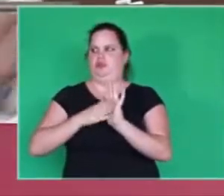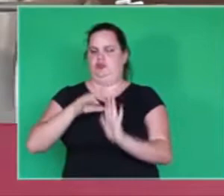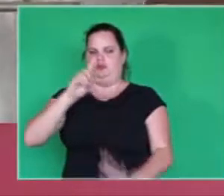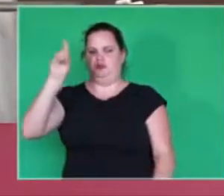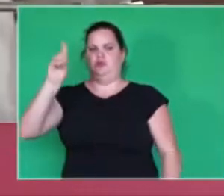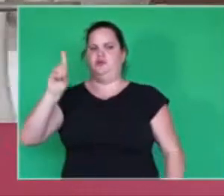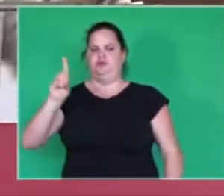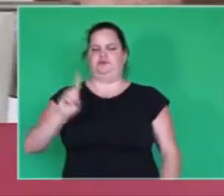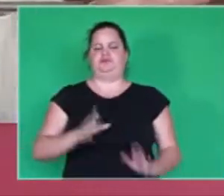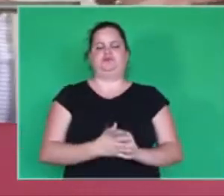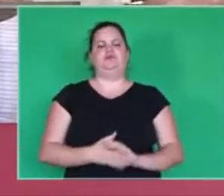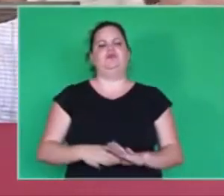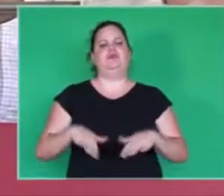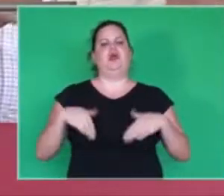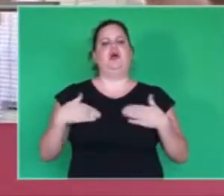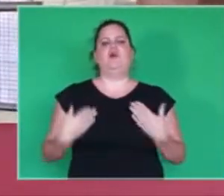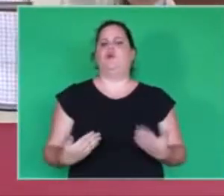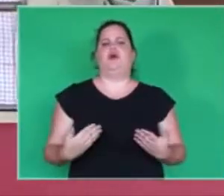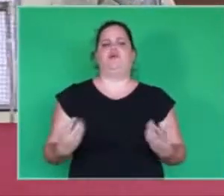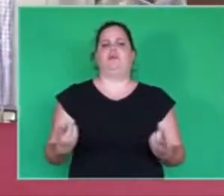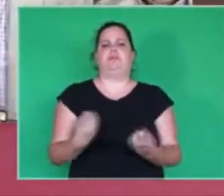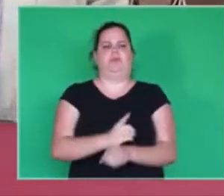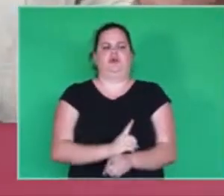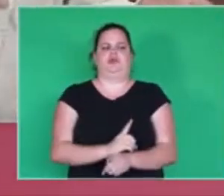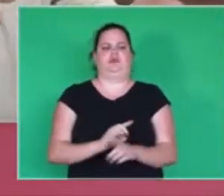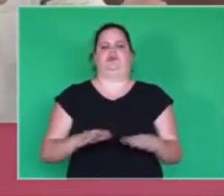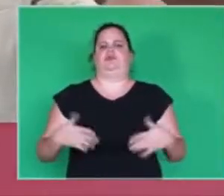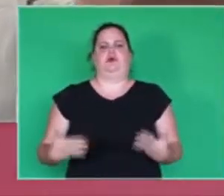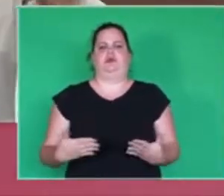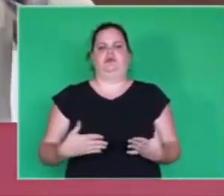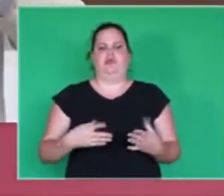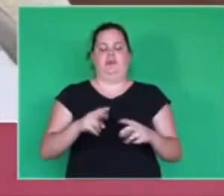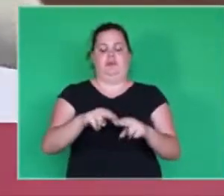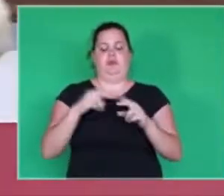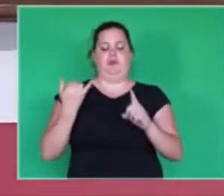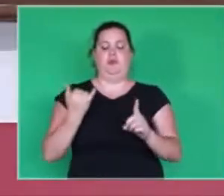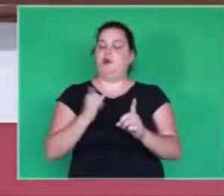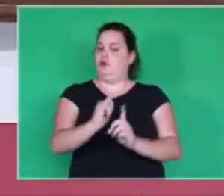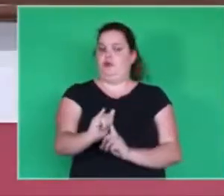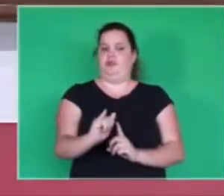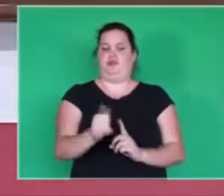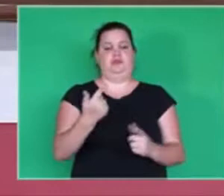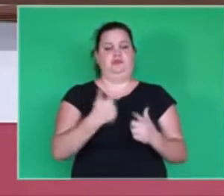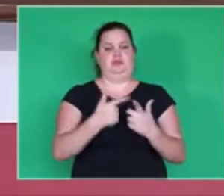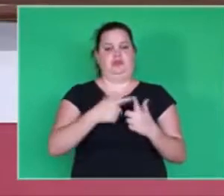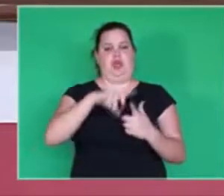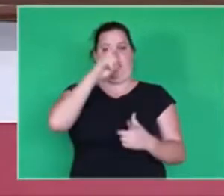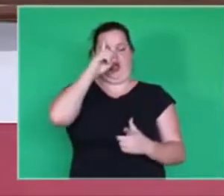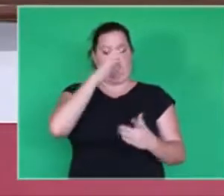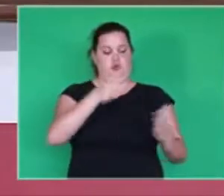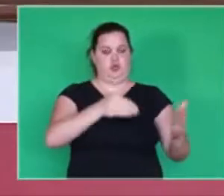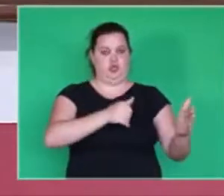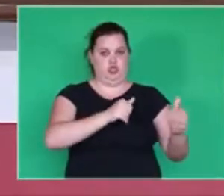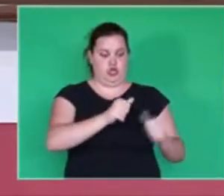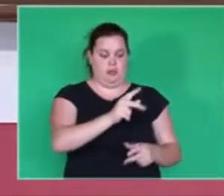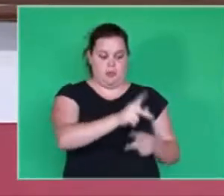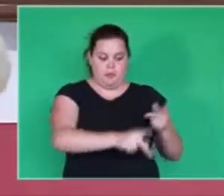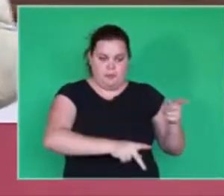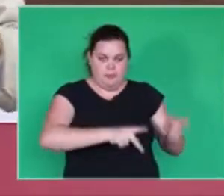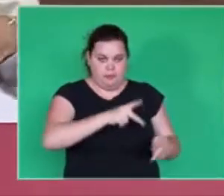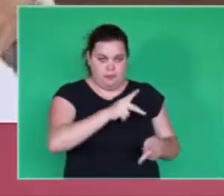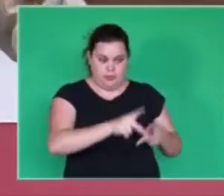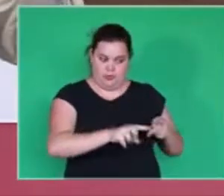Old Testament? It was prophetic. God called a people prophetically. He